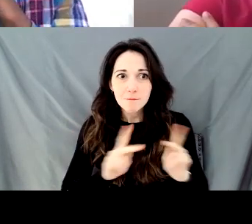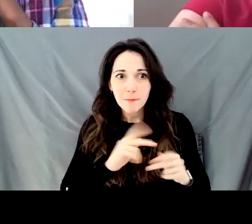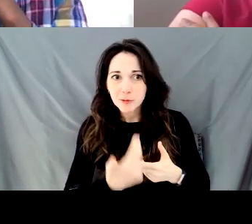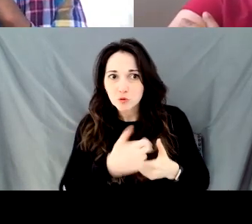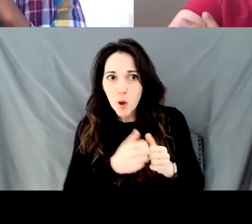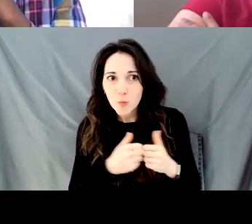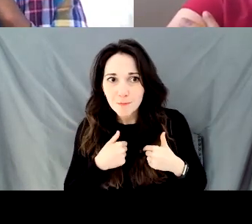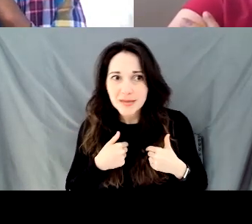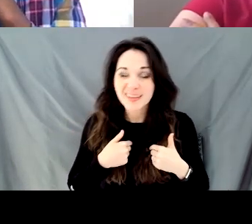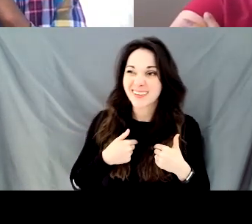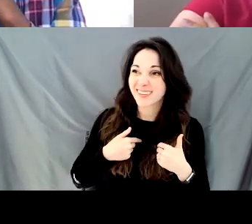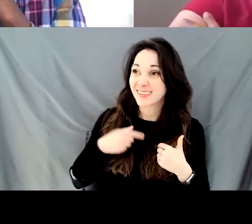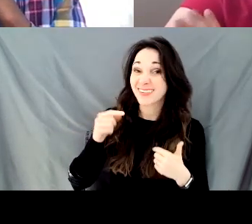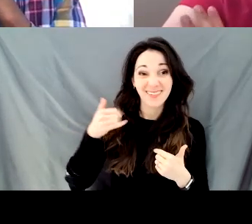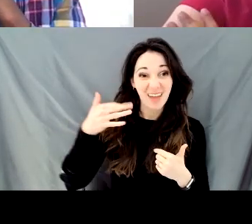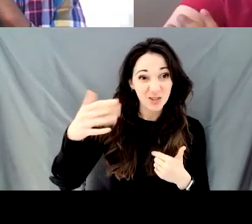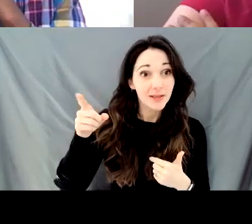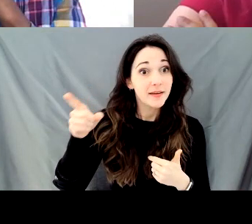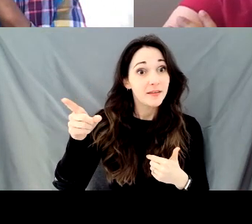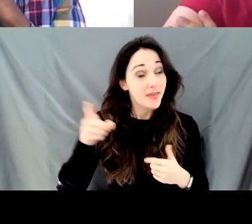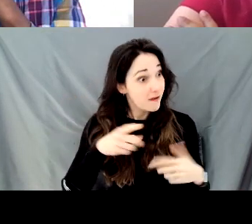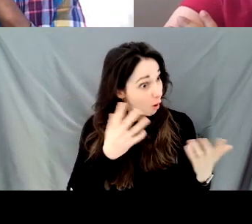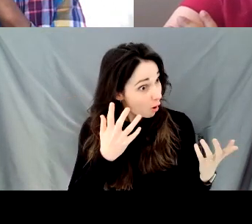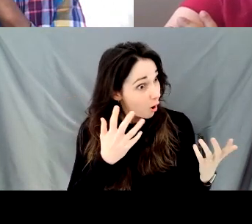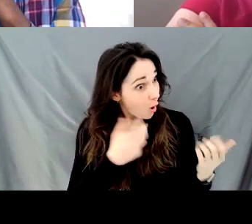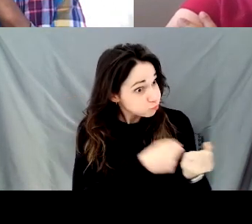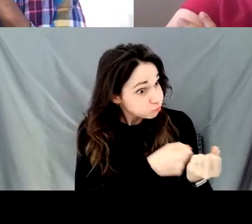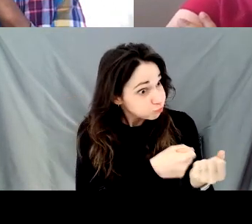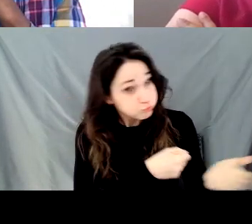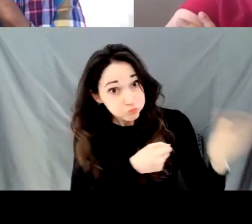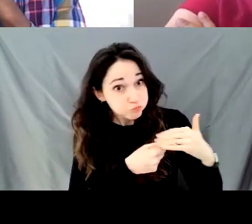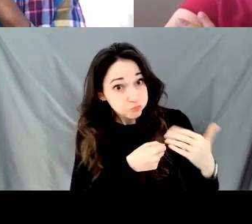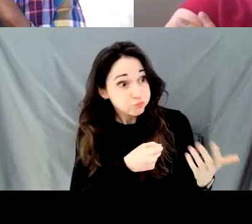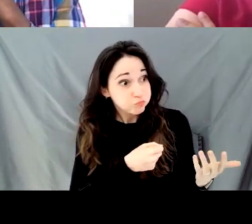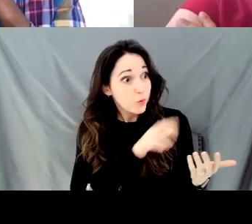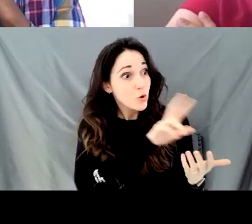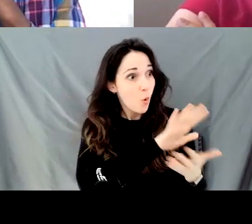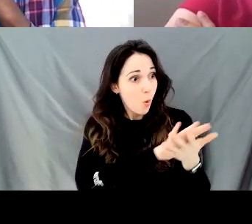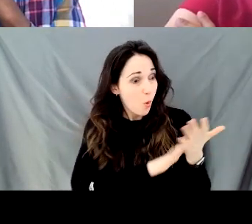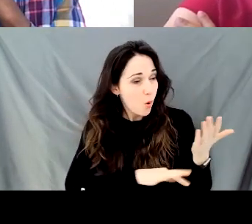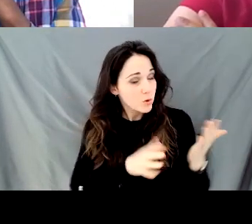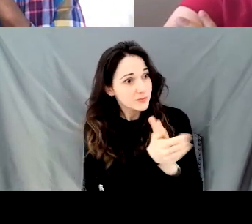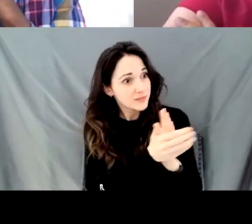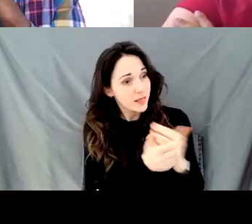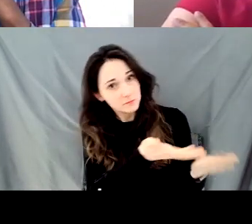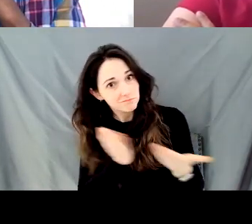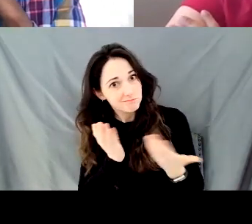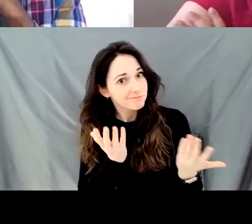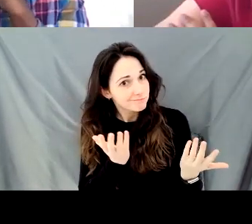stop asking me to fill your quota, or you'll see that I have something more to offer and keep asking me to come